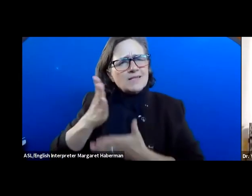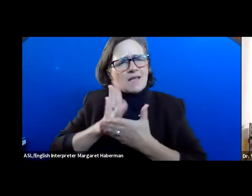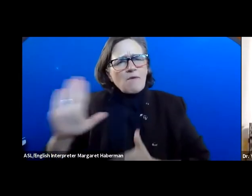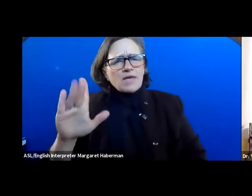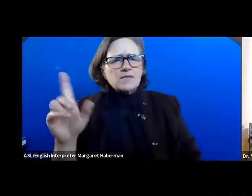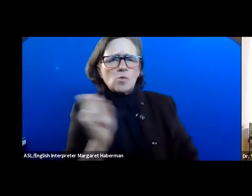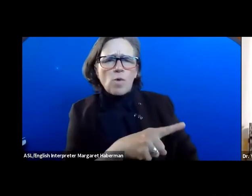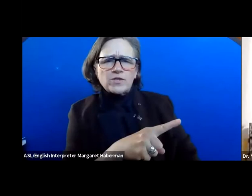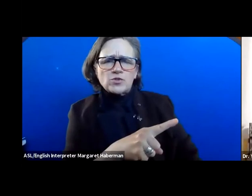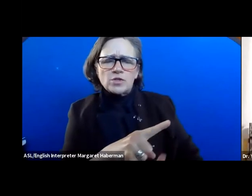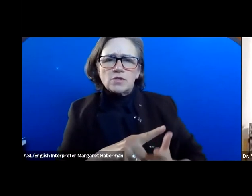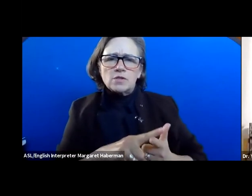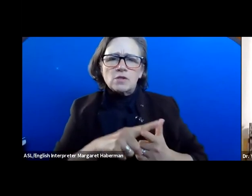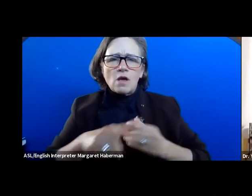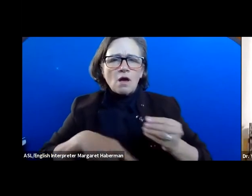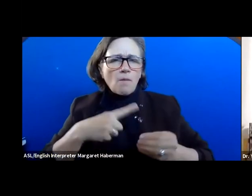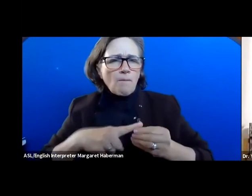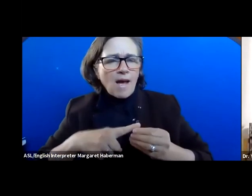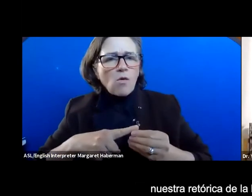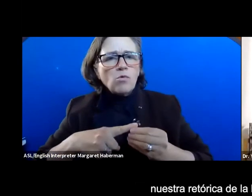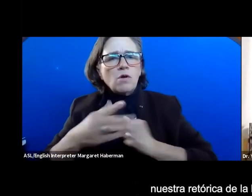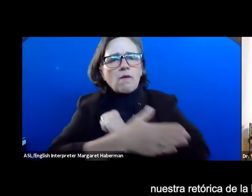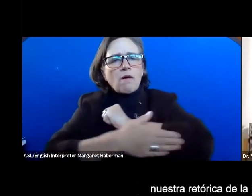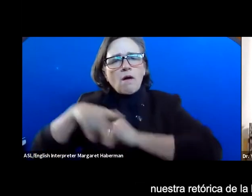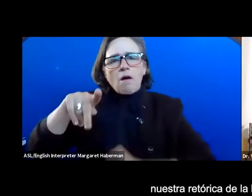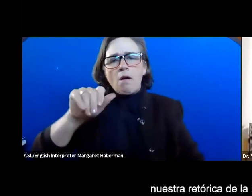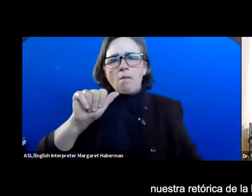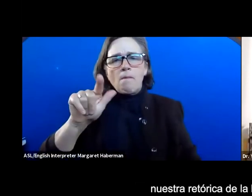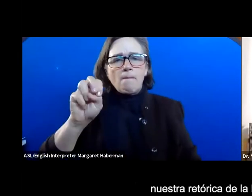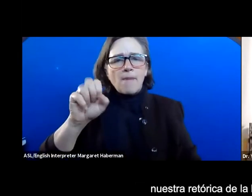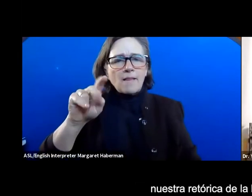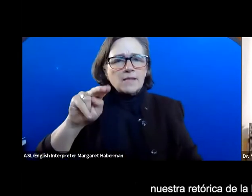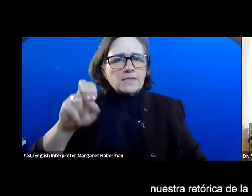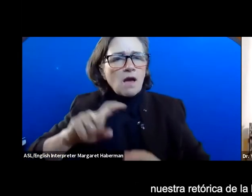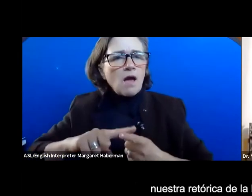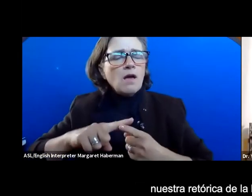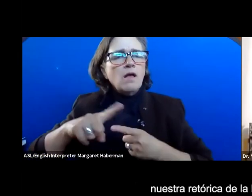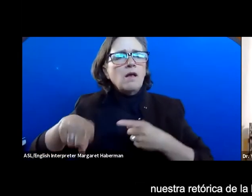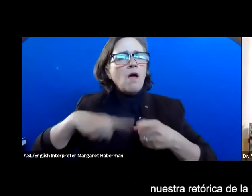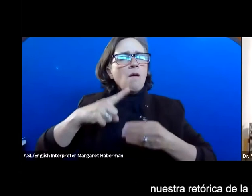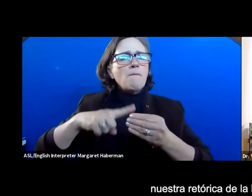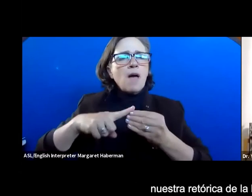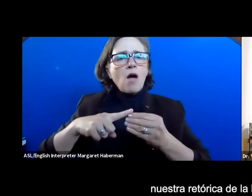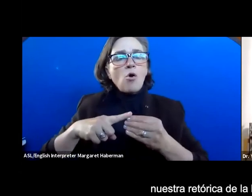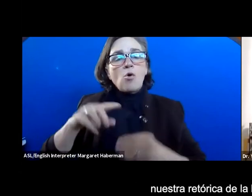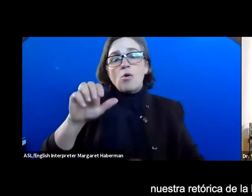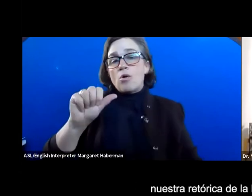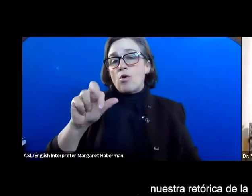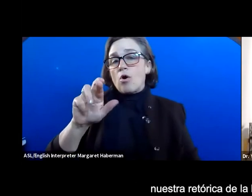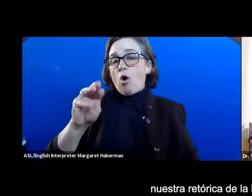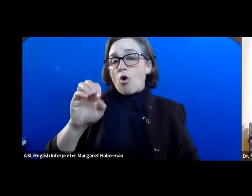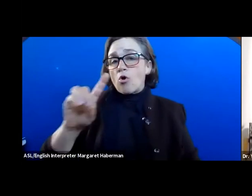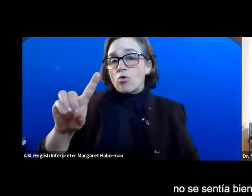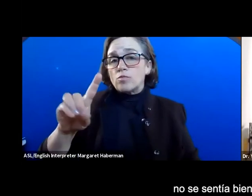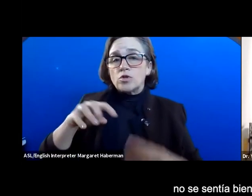he brought up about Palestine and our rhetoric of armed struggle and whether what we had was actually a